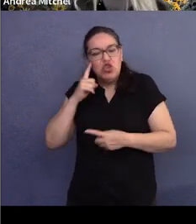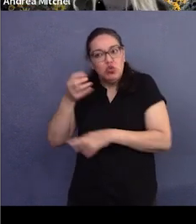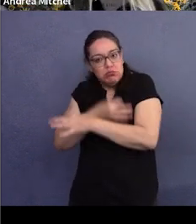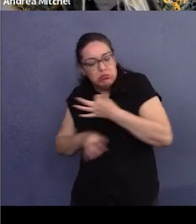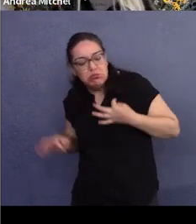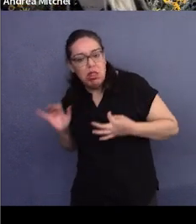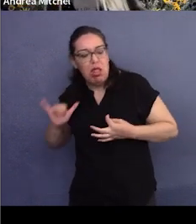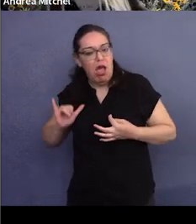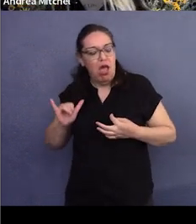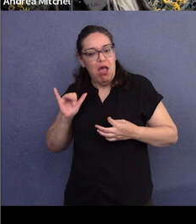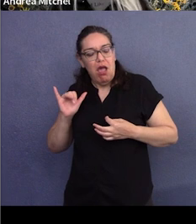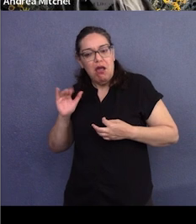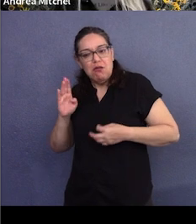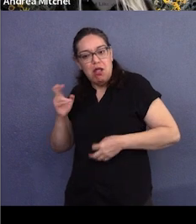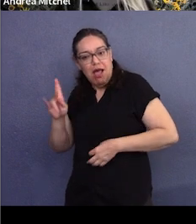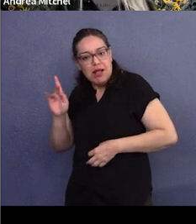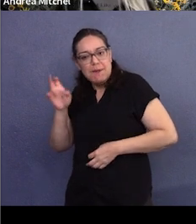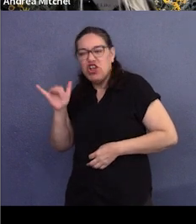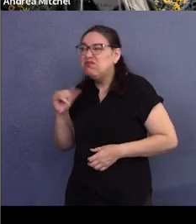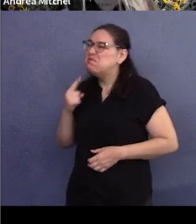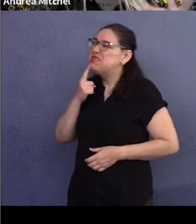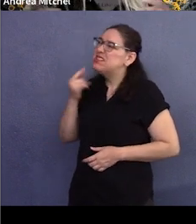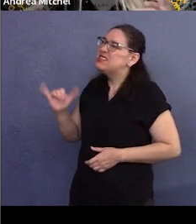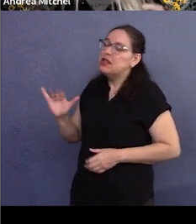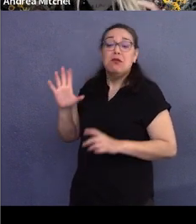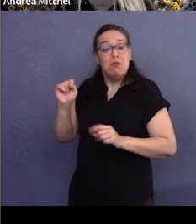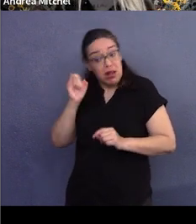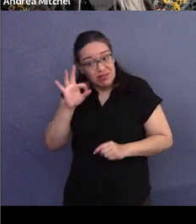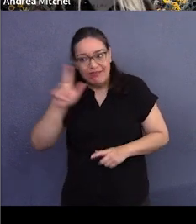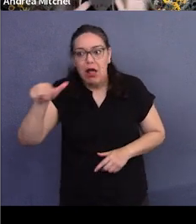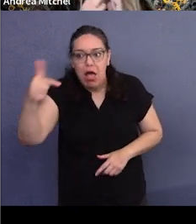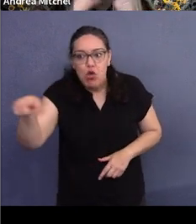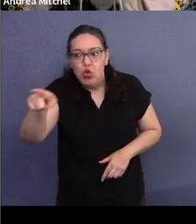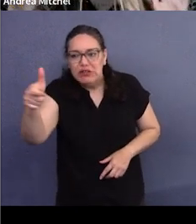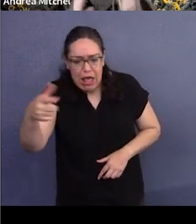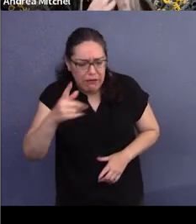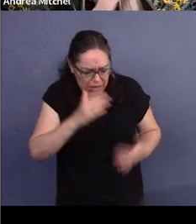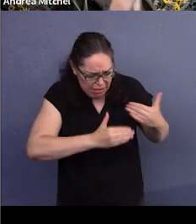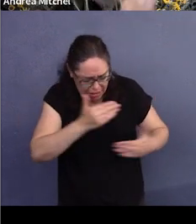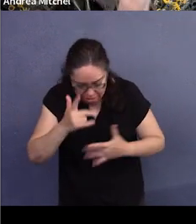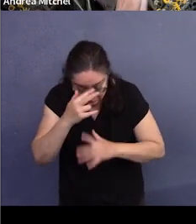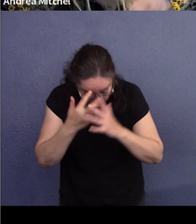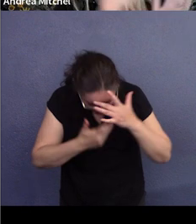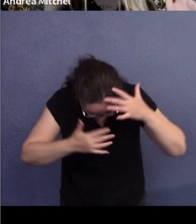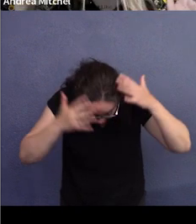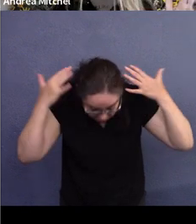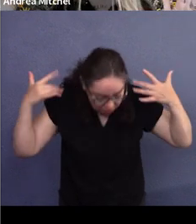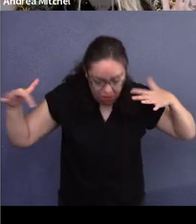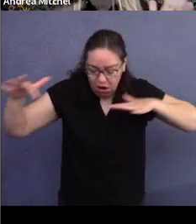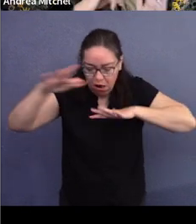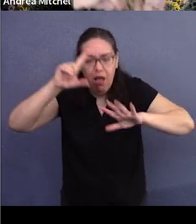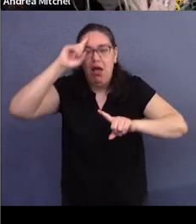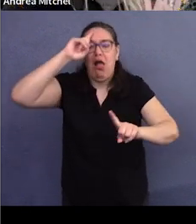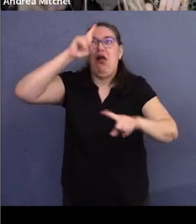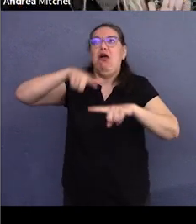BlackBerry. So if you get to a point where you start getting lost in the process, just go back to a problem that you've solved in your